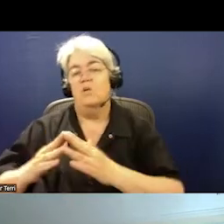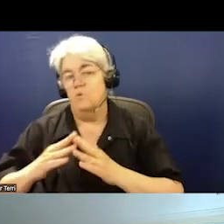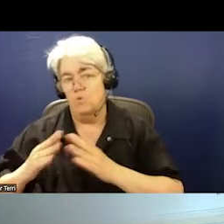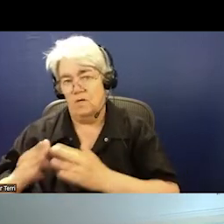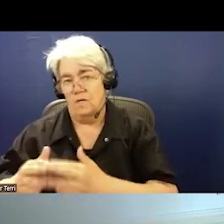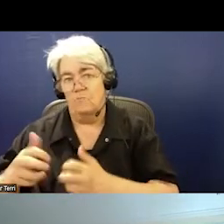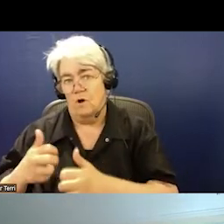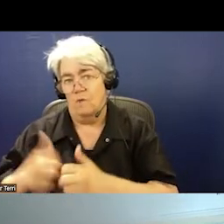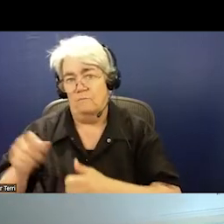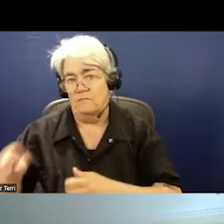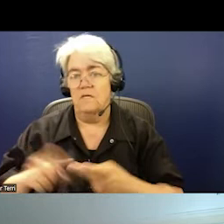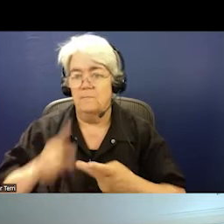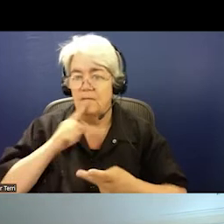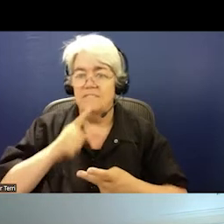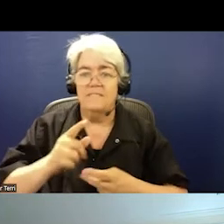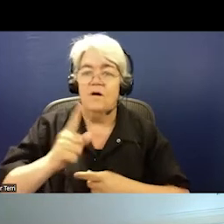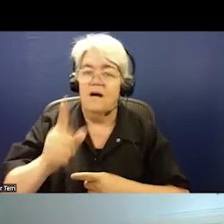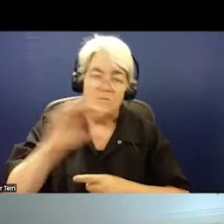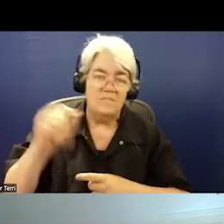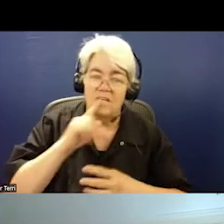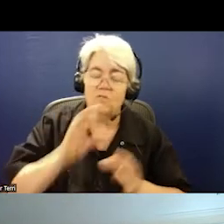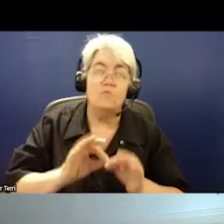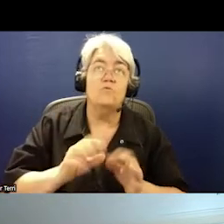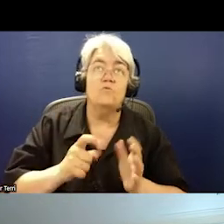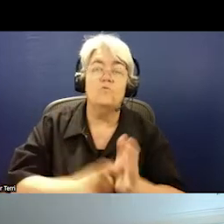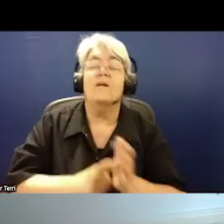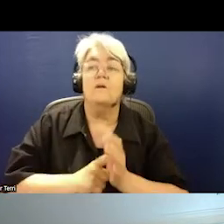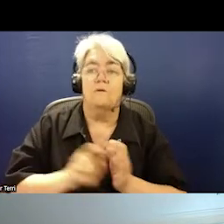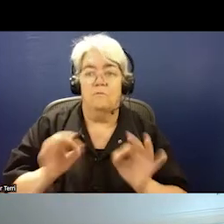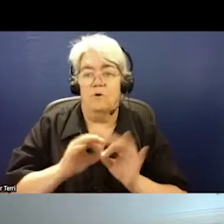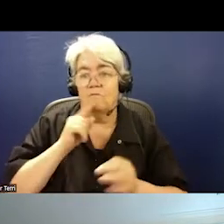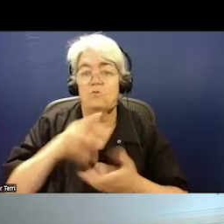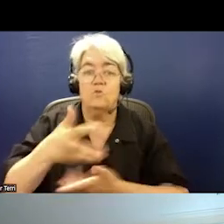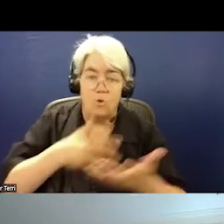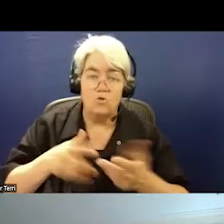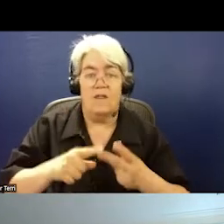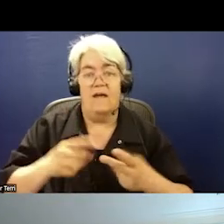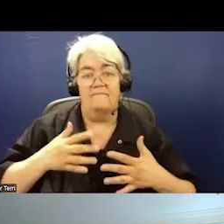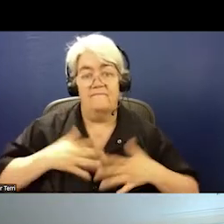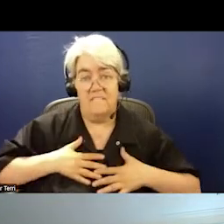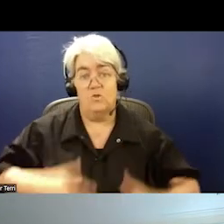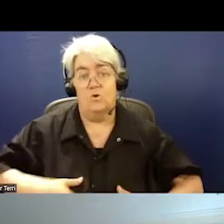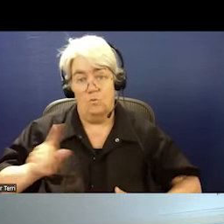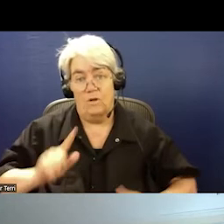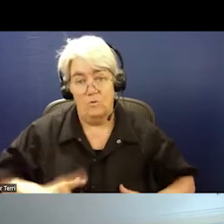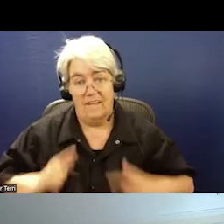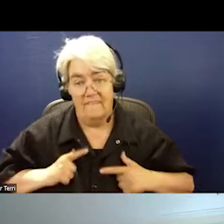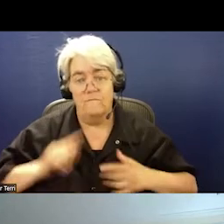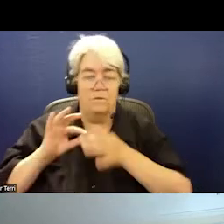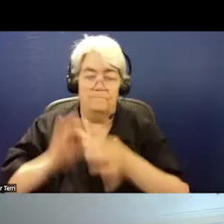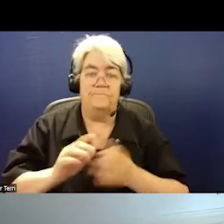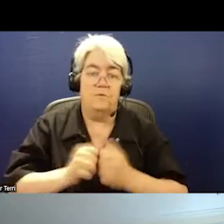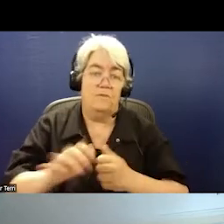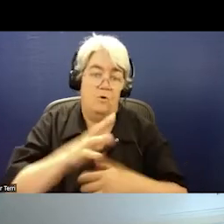work because of the absolute critical importance of the social and physical determinants of health. And so I've been very